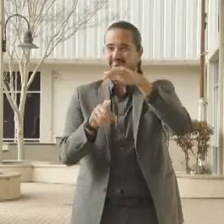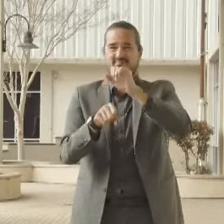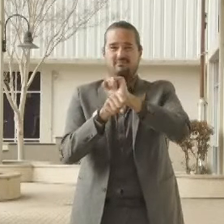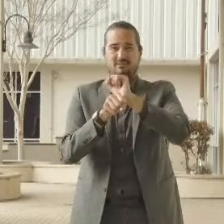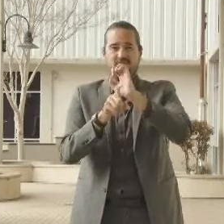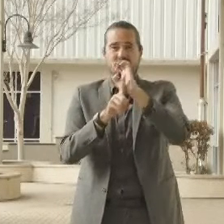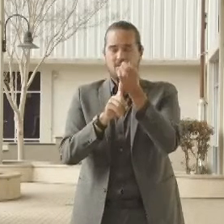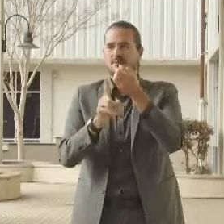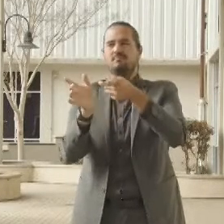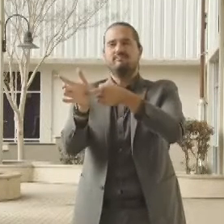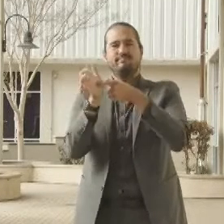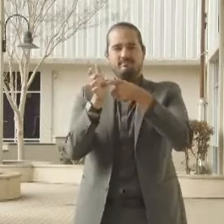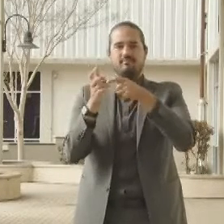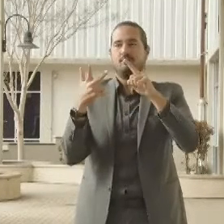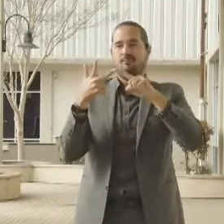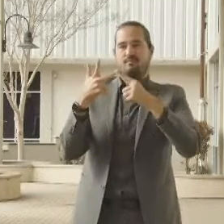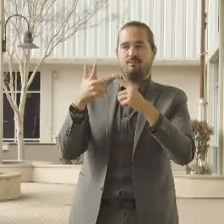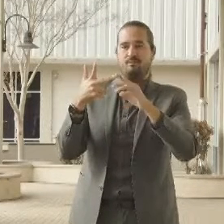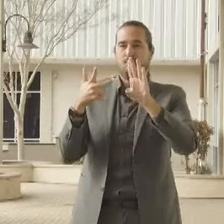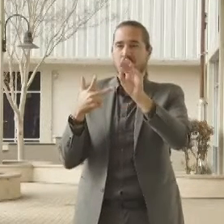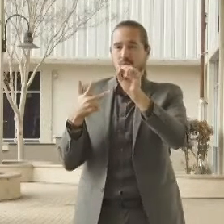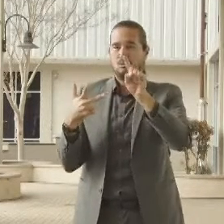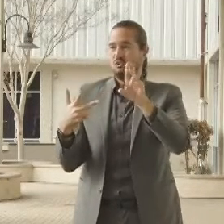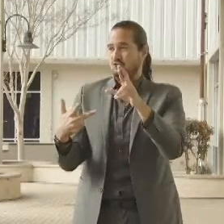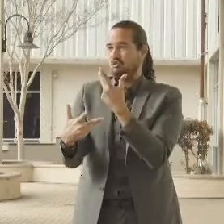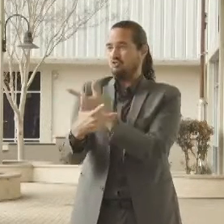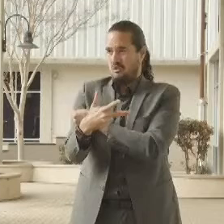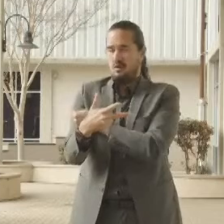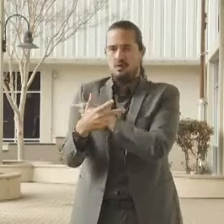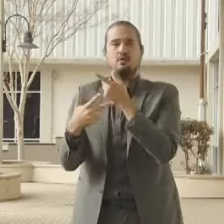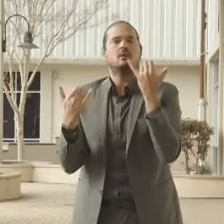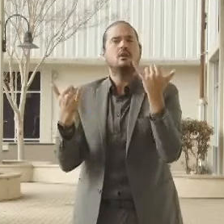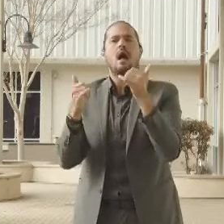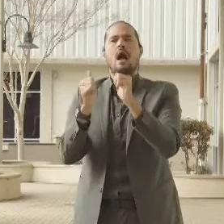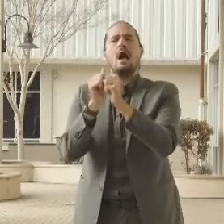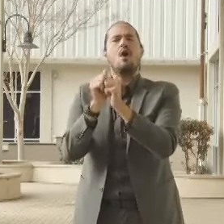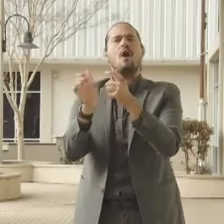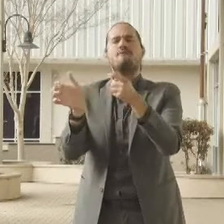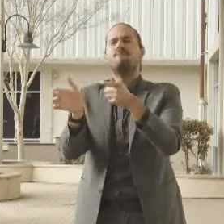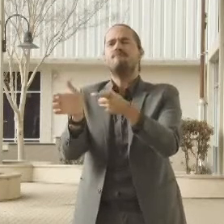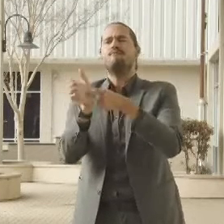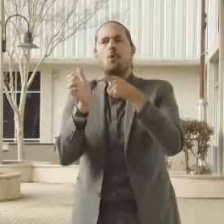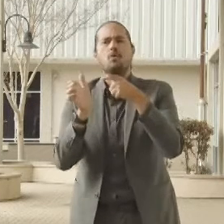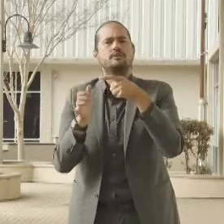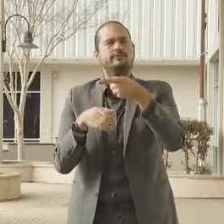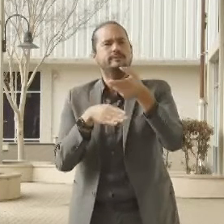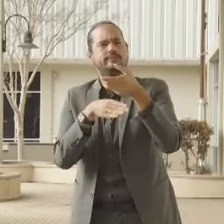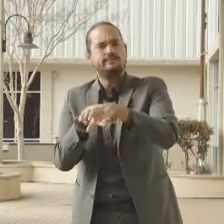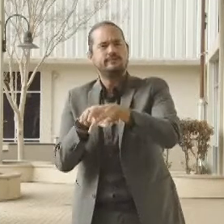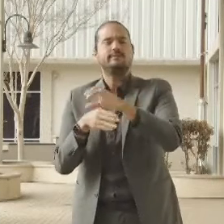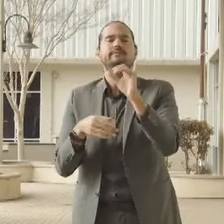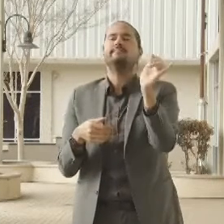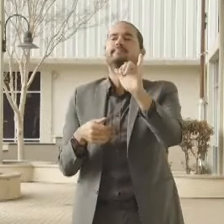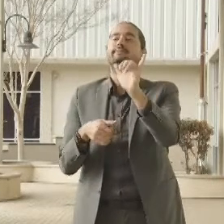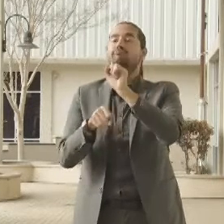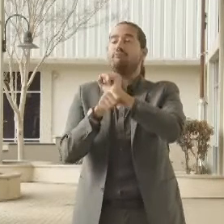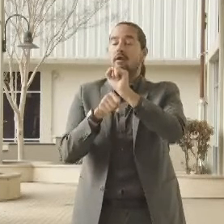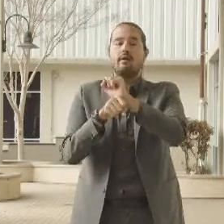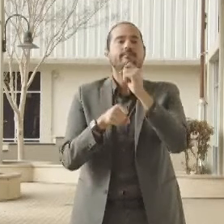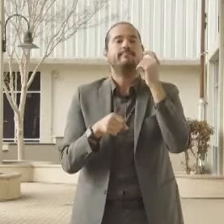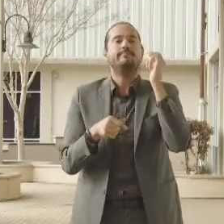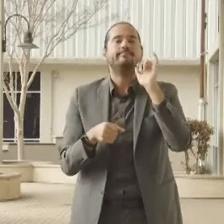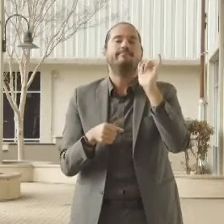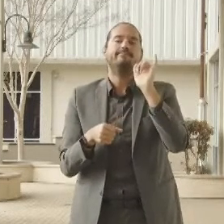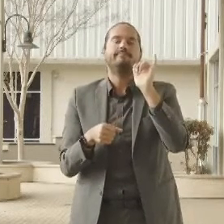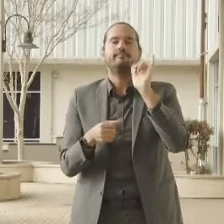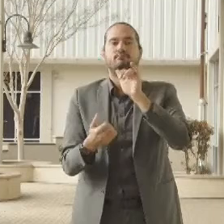In other words, be up to date on their vaccination. And again, these higher risk settings are places where there is a